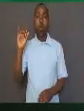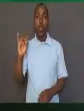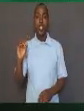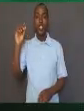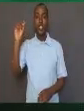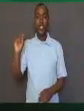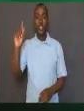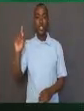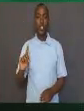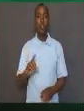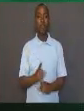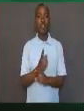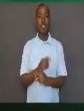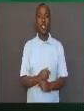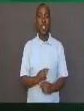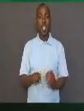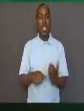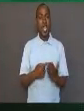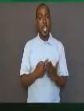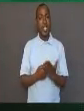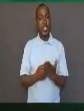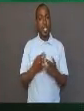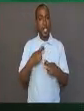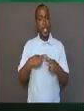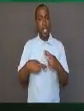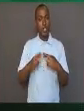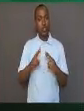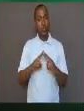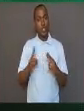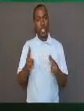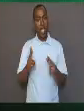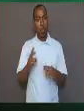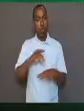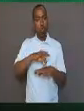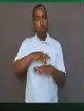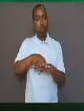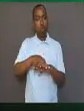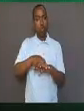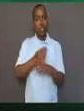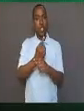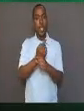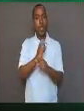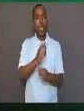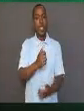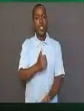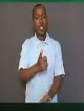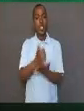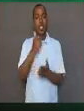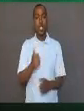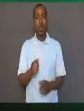Reactions like this are important for healing wounds and